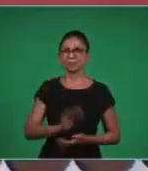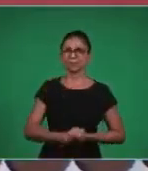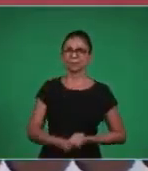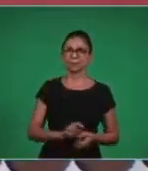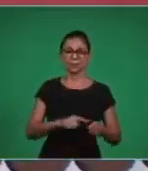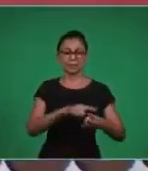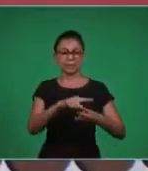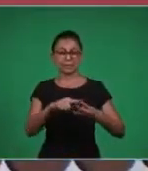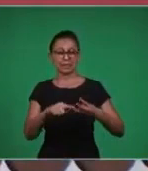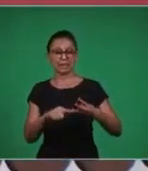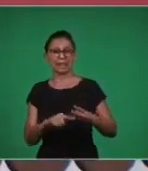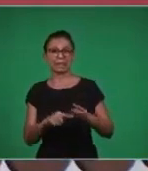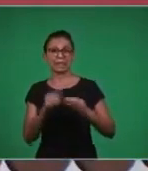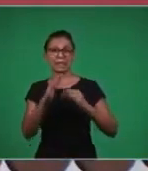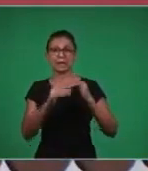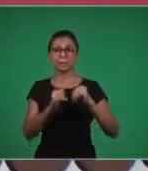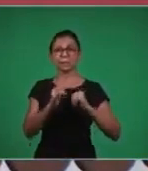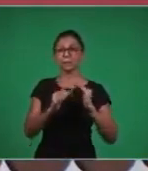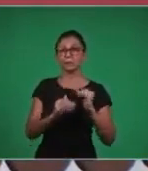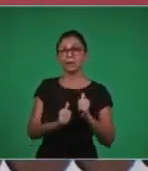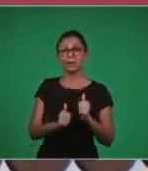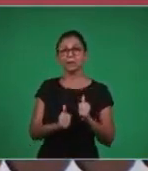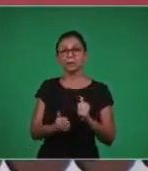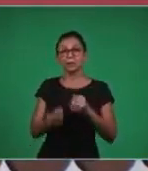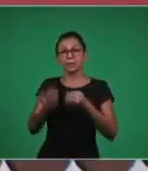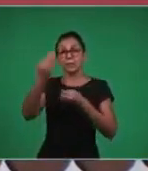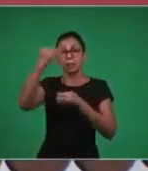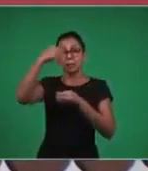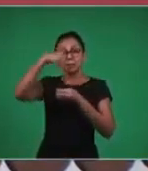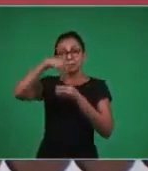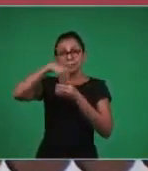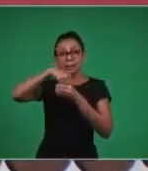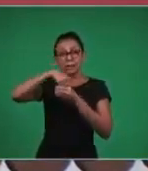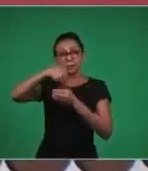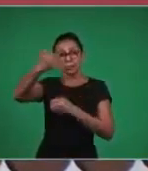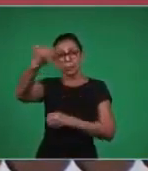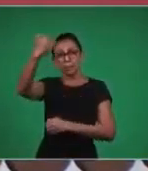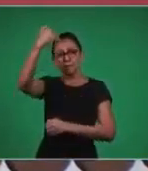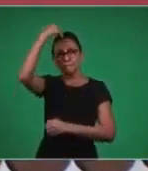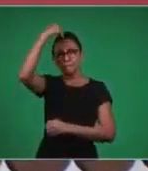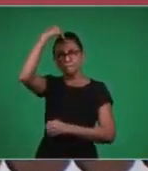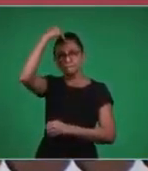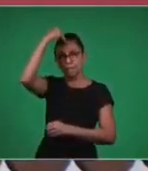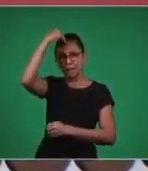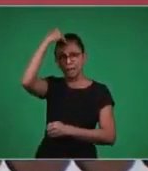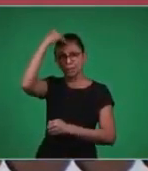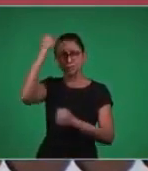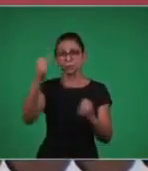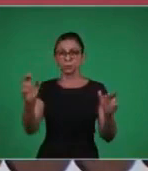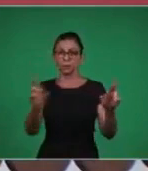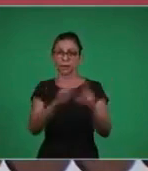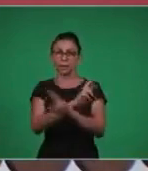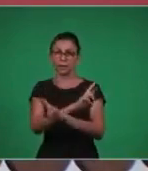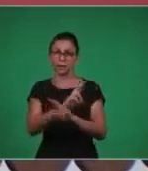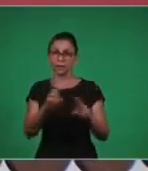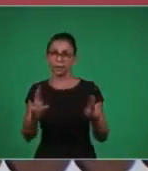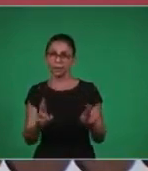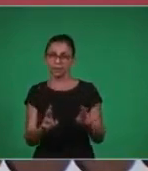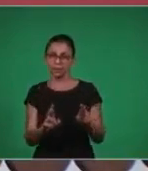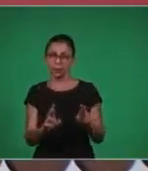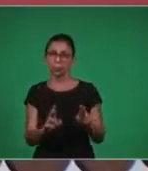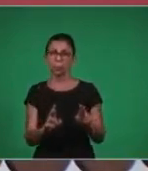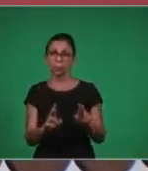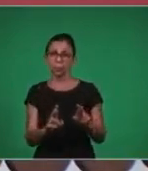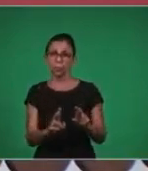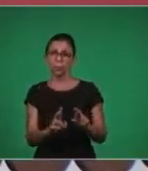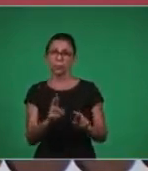are cognitive abilities that need to someone else in order to intervene. It